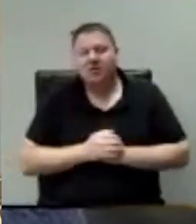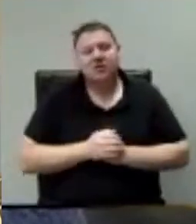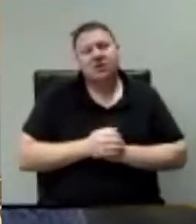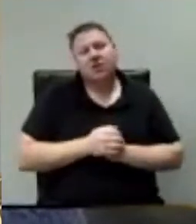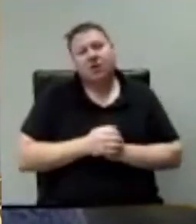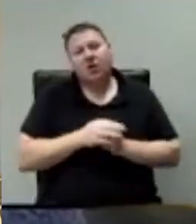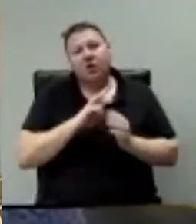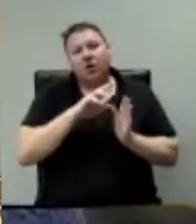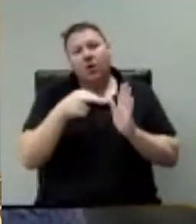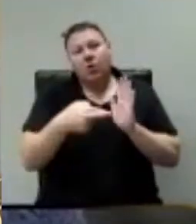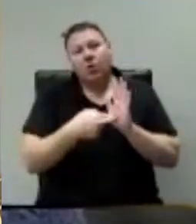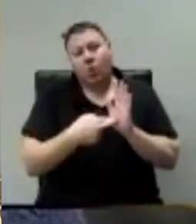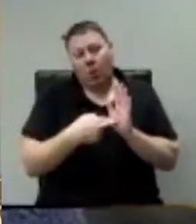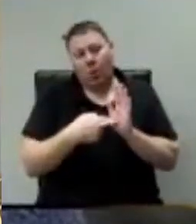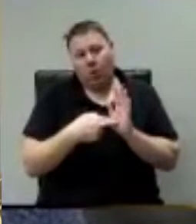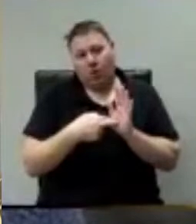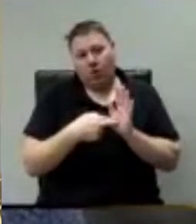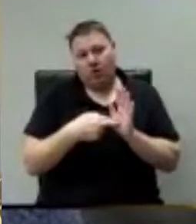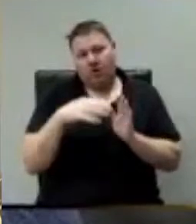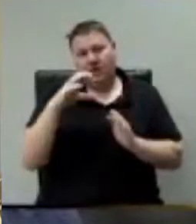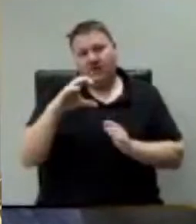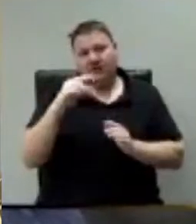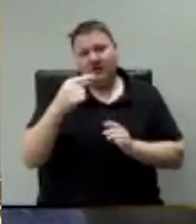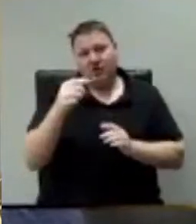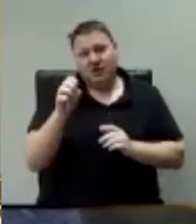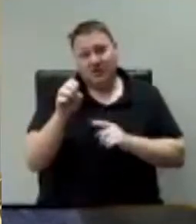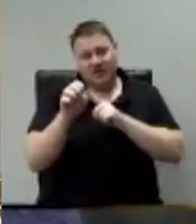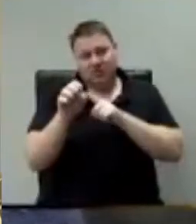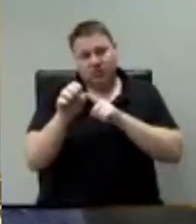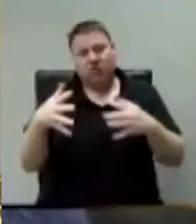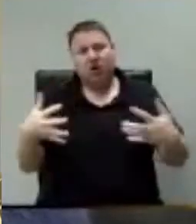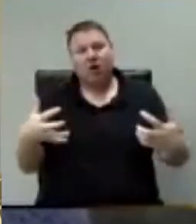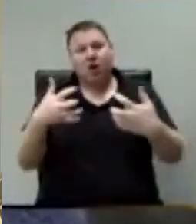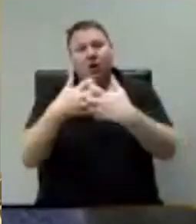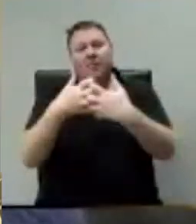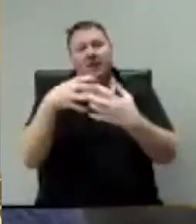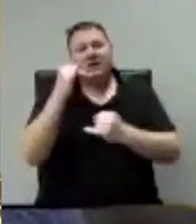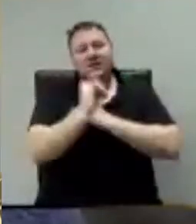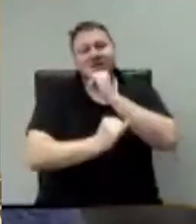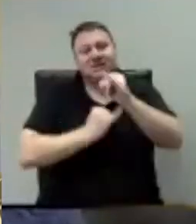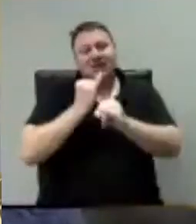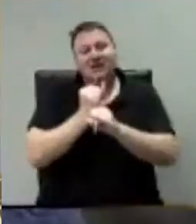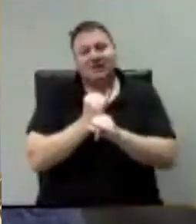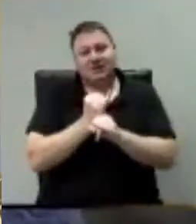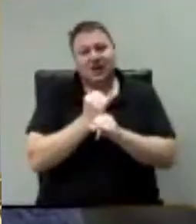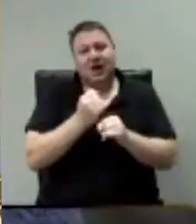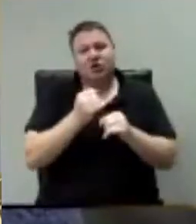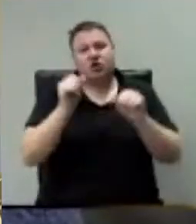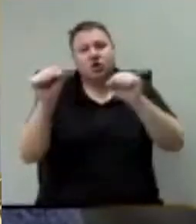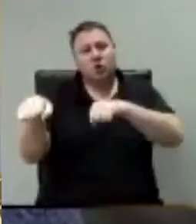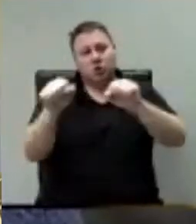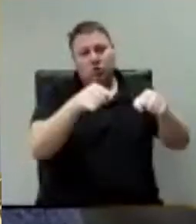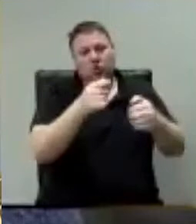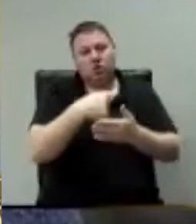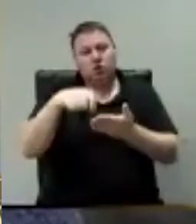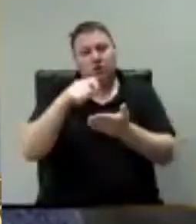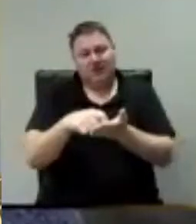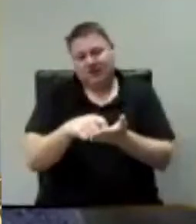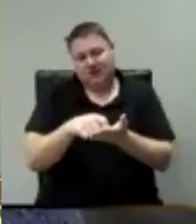What is the role of the CGE in respect of compliance with the international treaties and obligations?